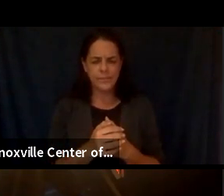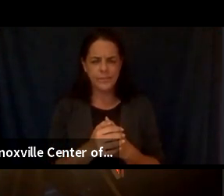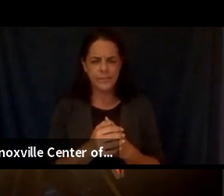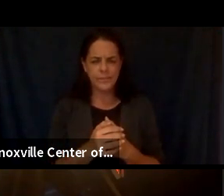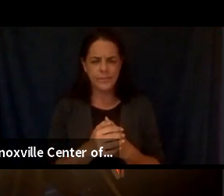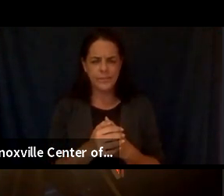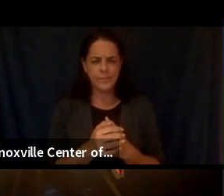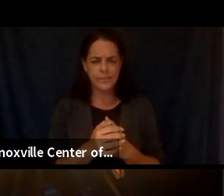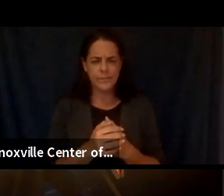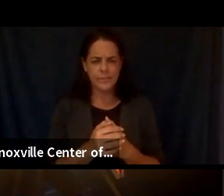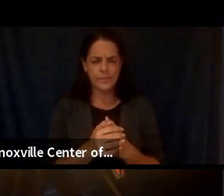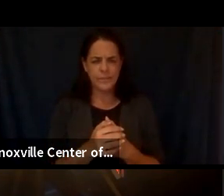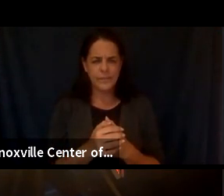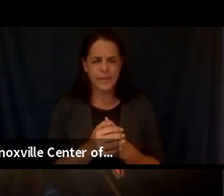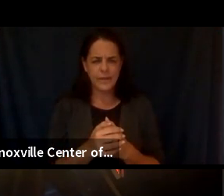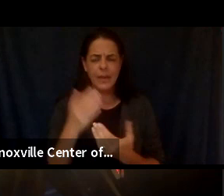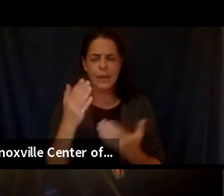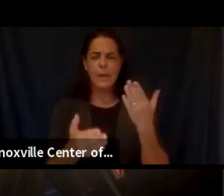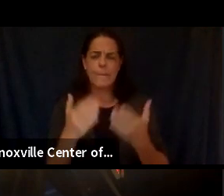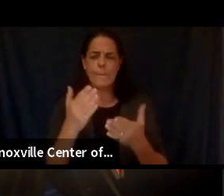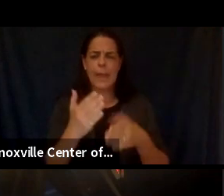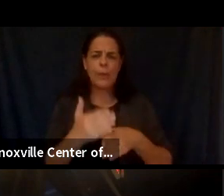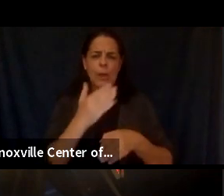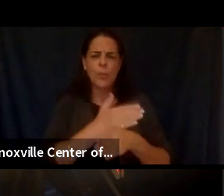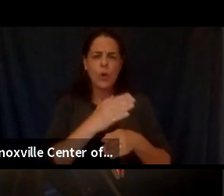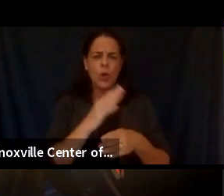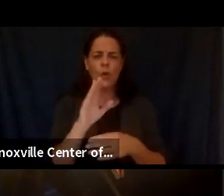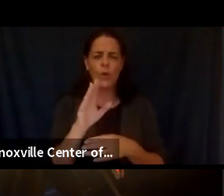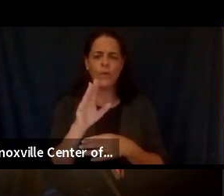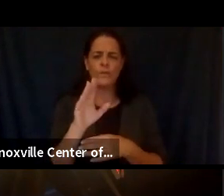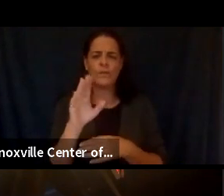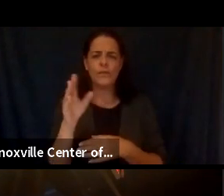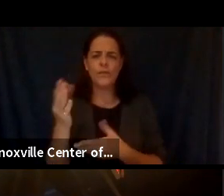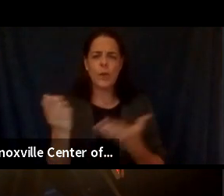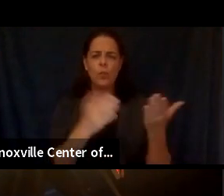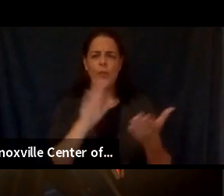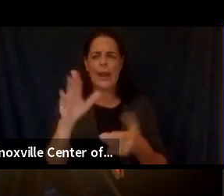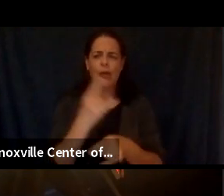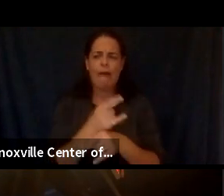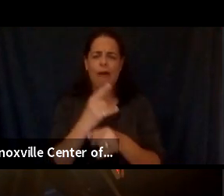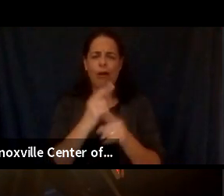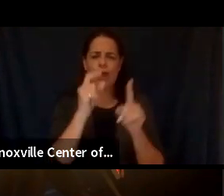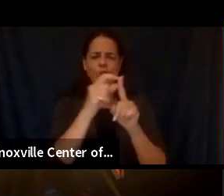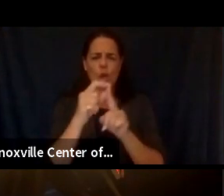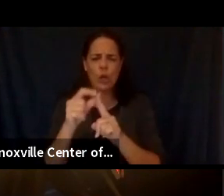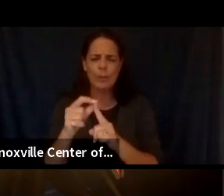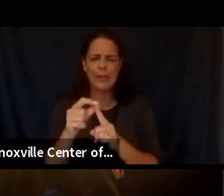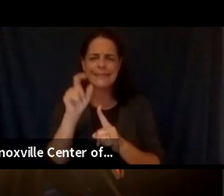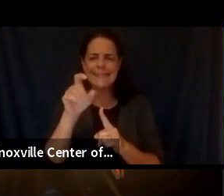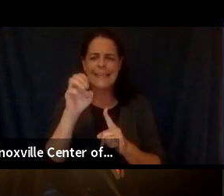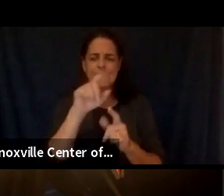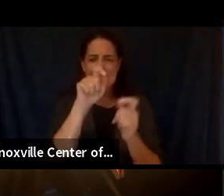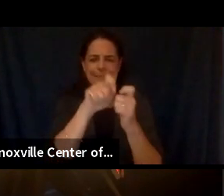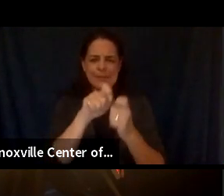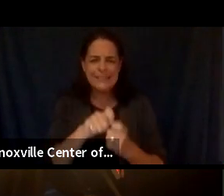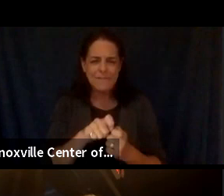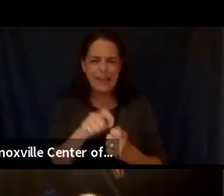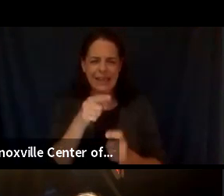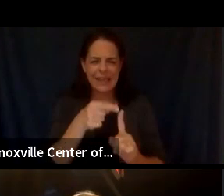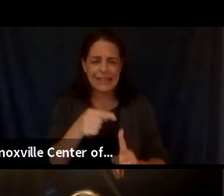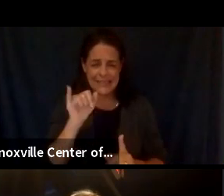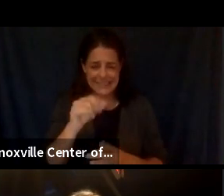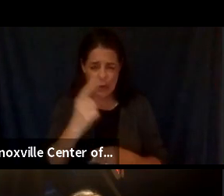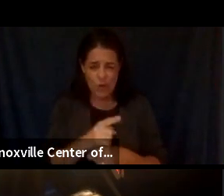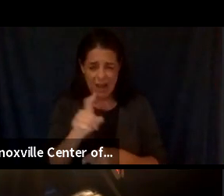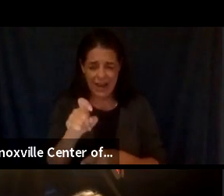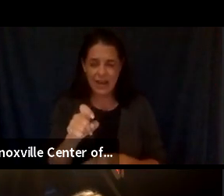bagging terminology, perhaps. That's my understanding of what you're saying. Why would it be specific? Well, I think the